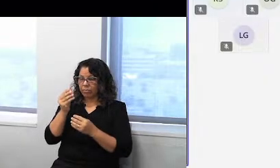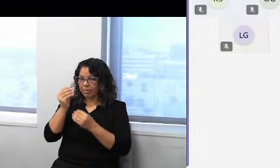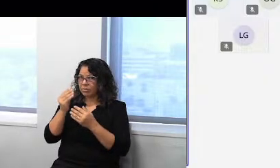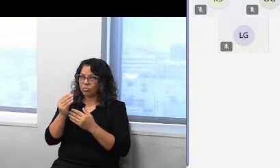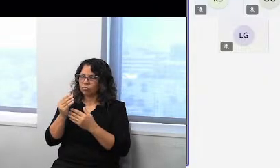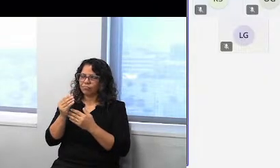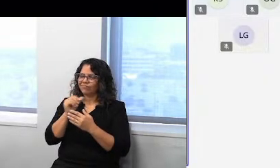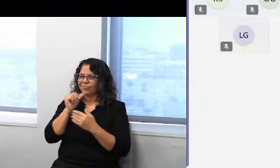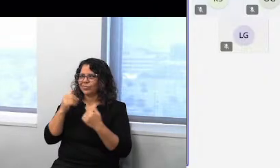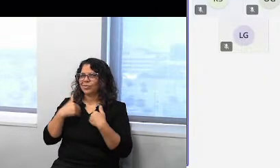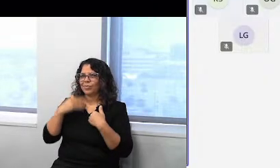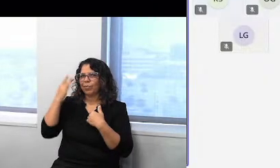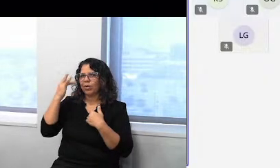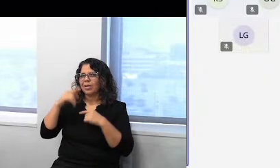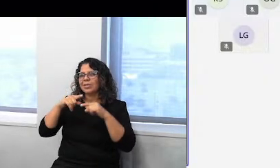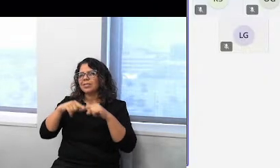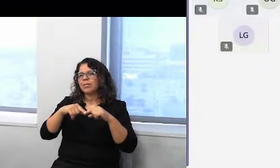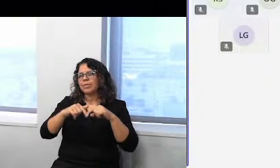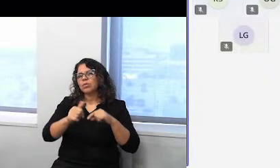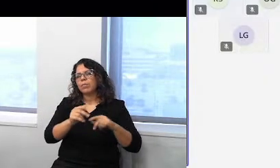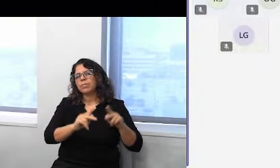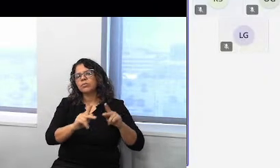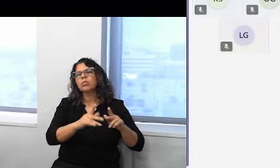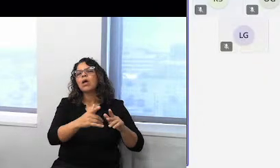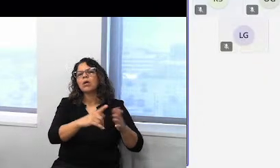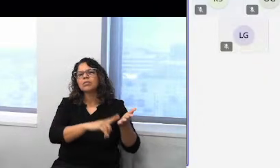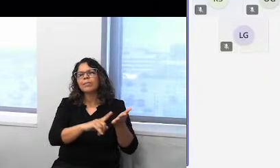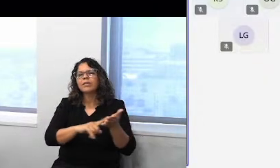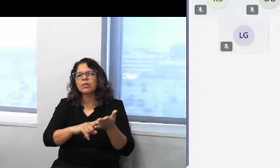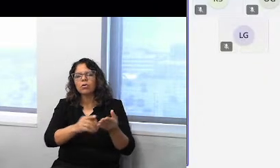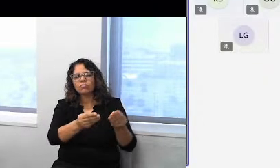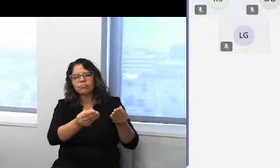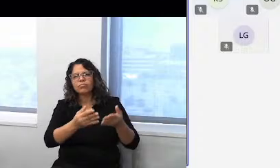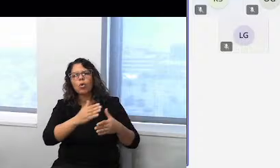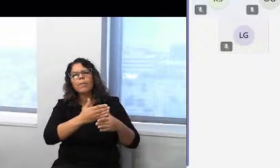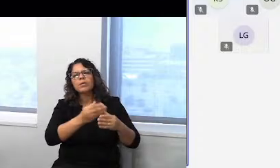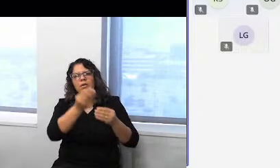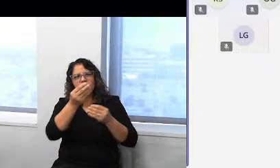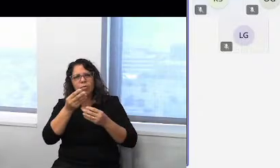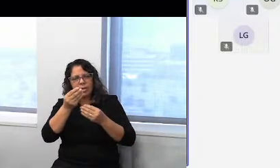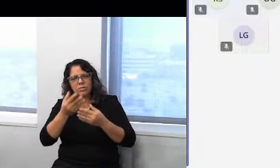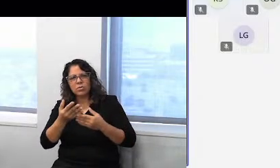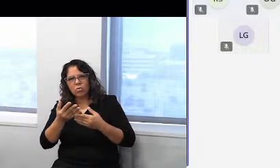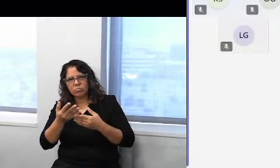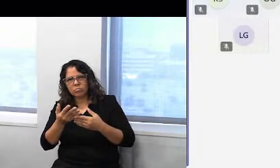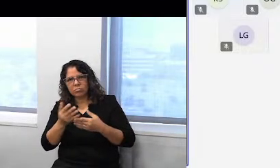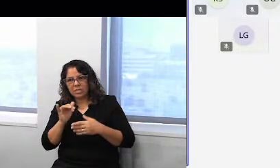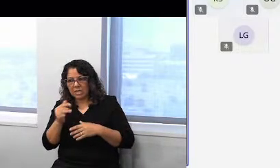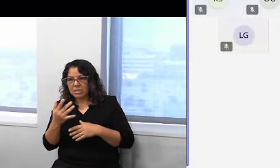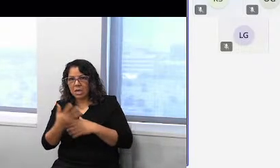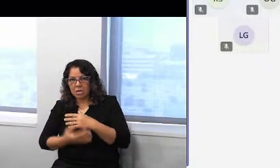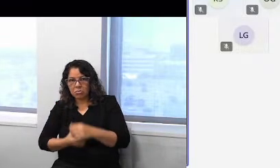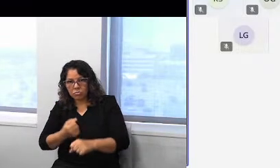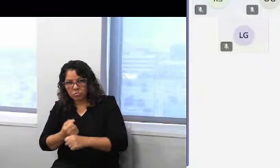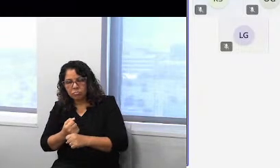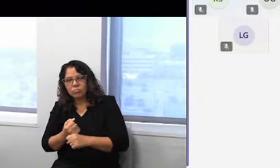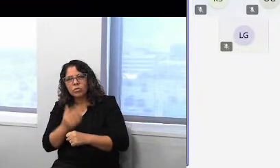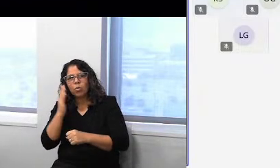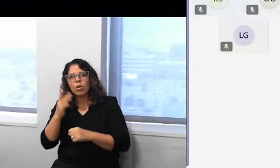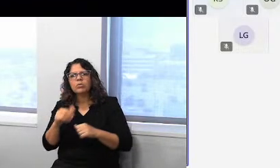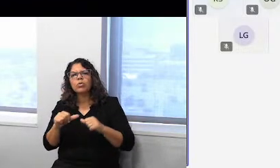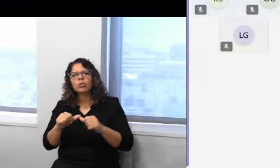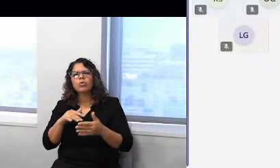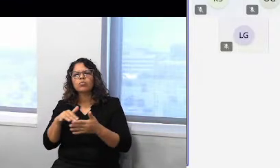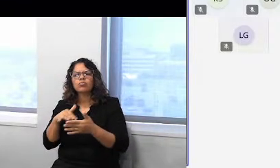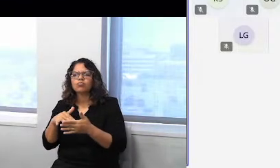within that calendar year, we'll actually do additional studies and continue on. To help you frame this, we do